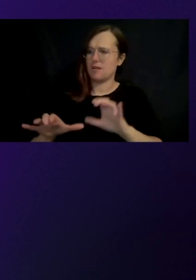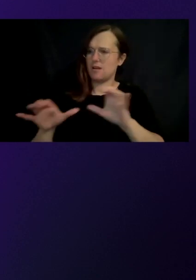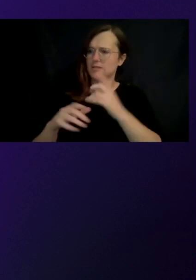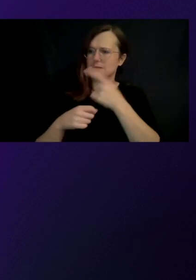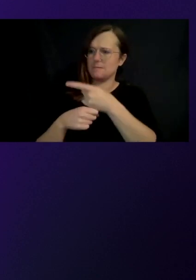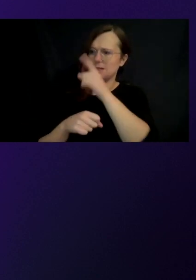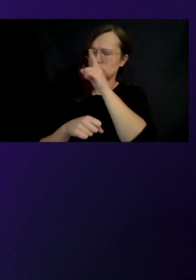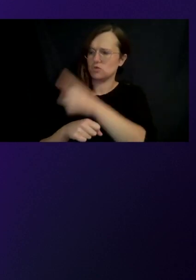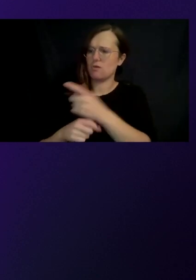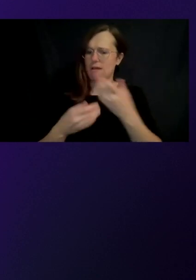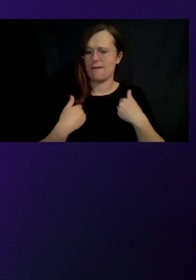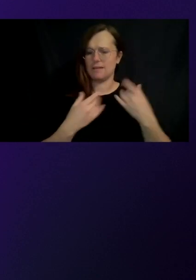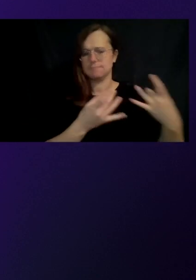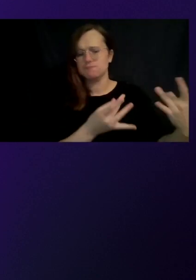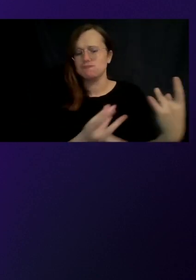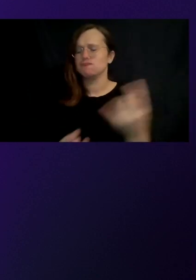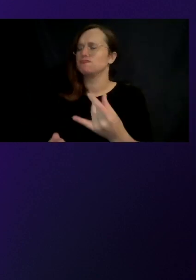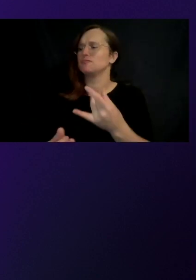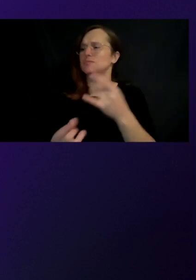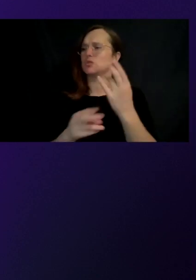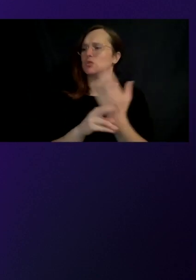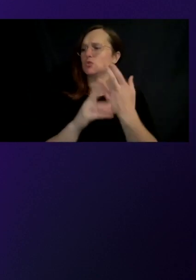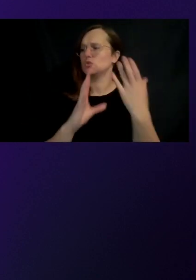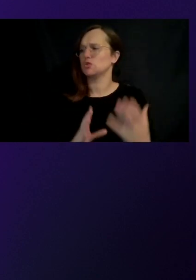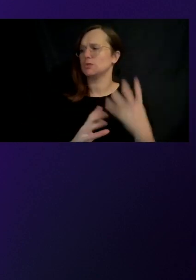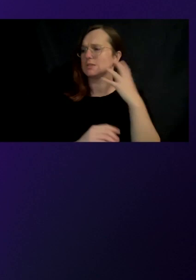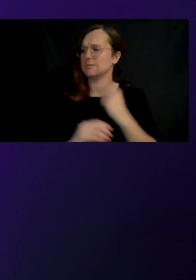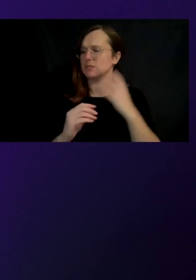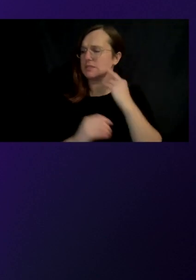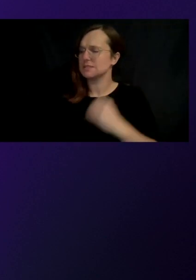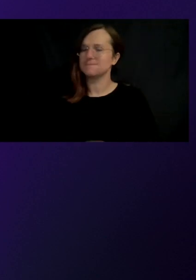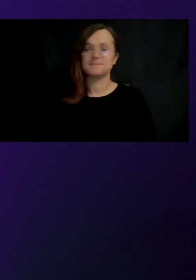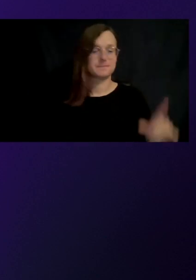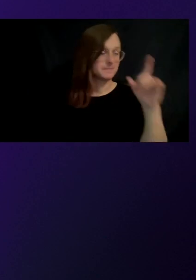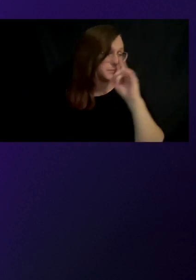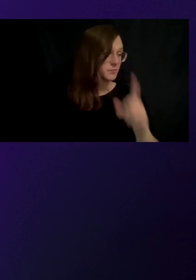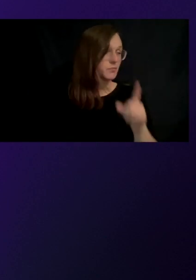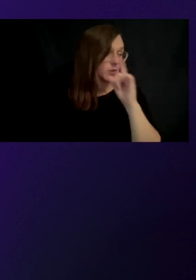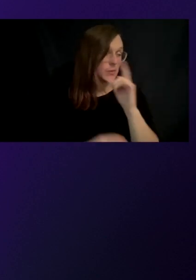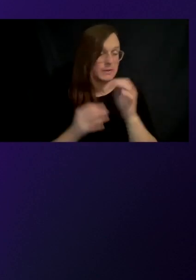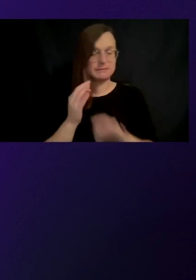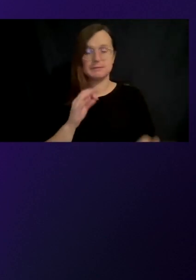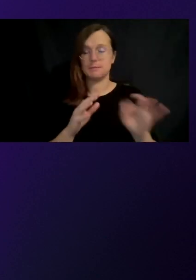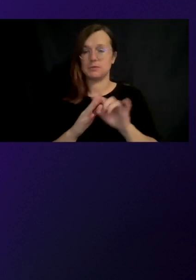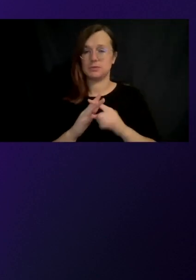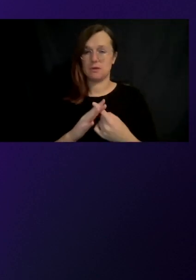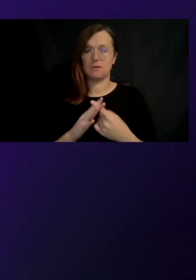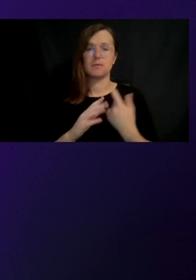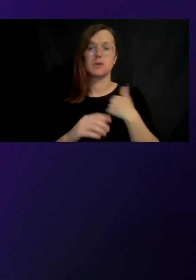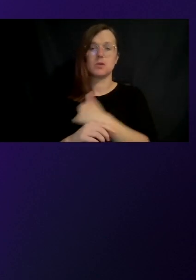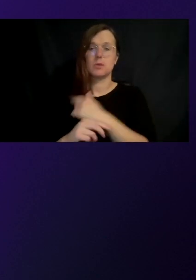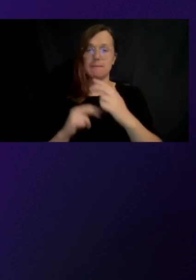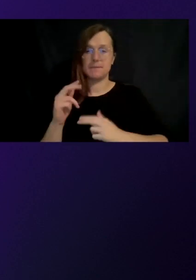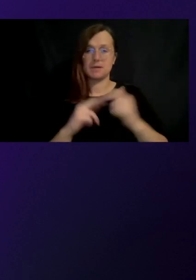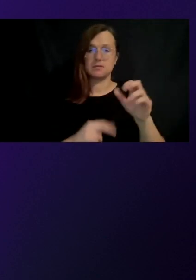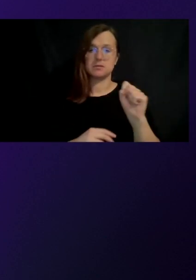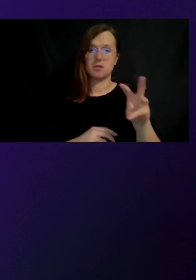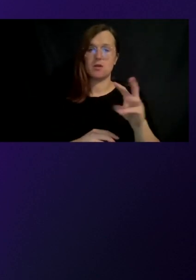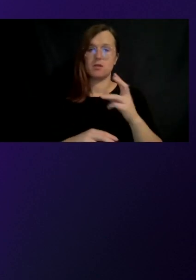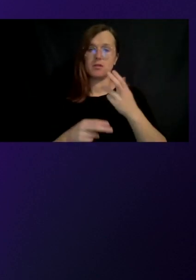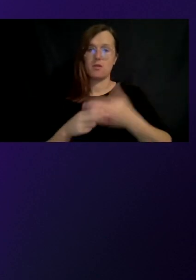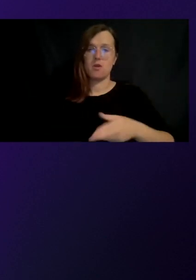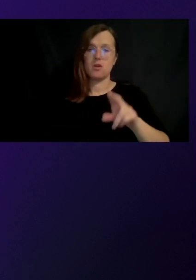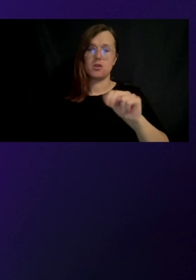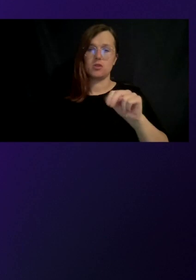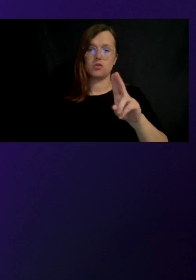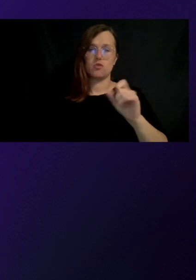user experience? Sure. So the first thing is that it's really simple to get started, right? So we've built the software called the Neuron SDK.